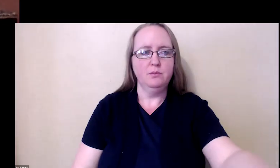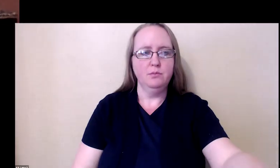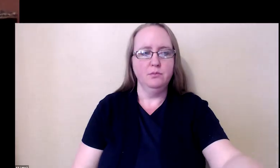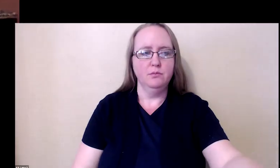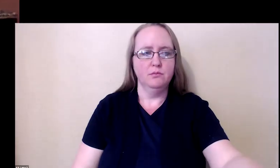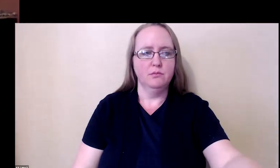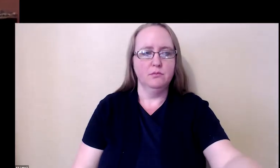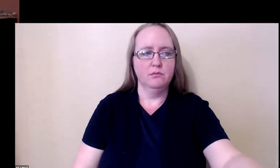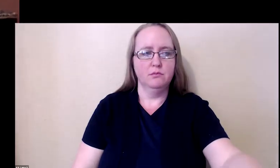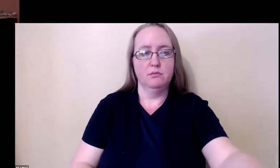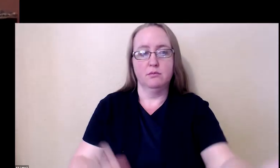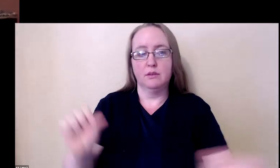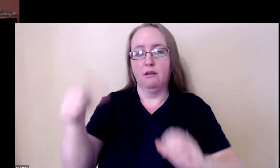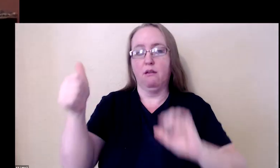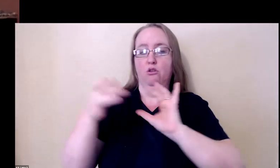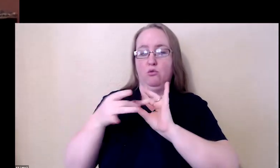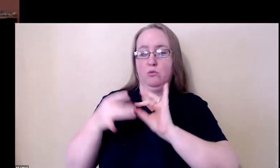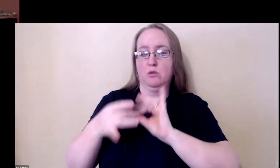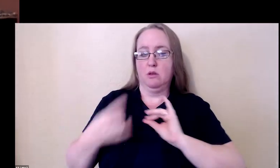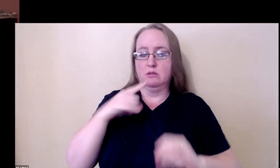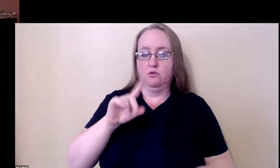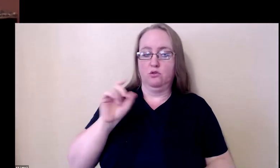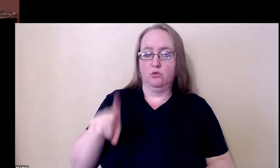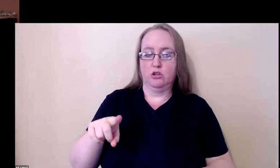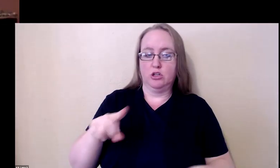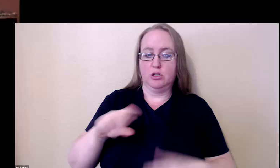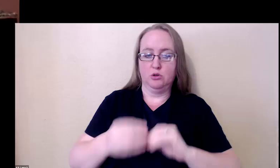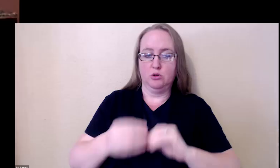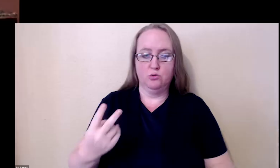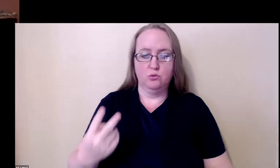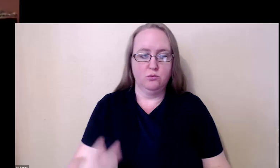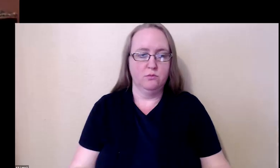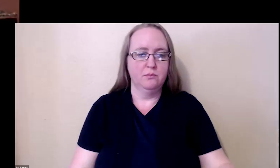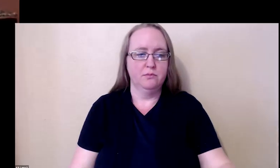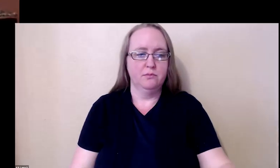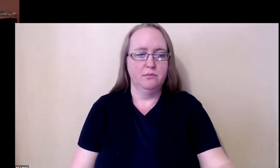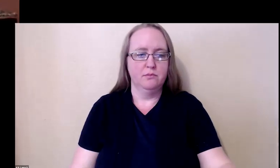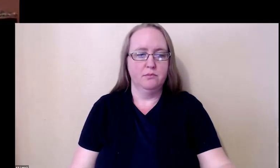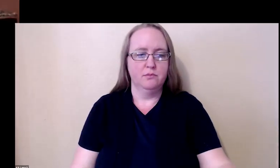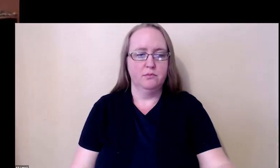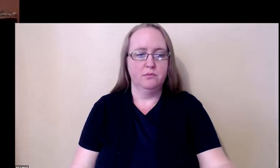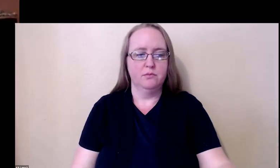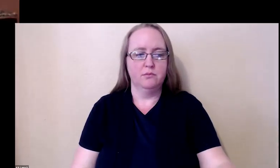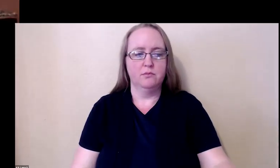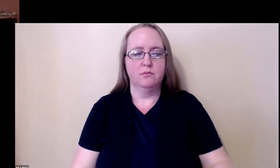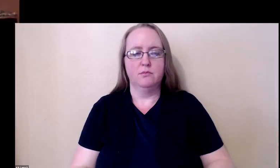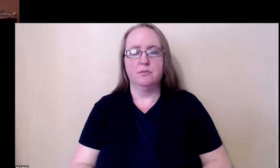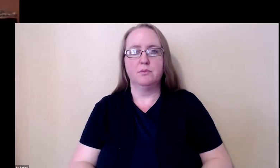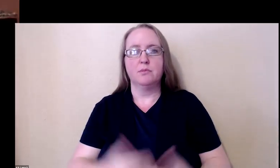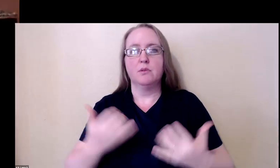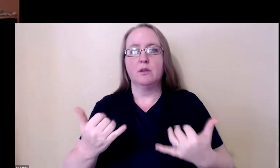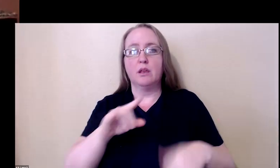other responses for question number 2? Okay, then we will move on to question number 3.